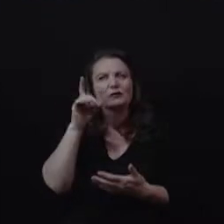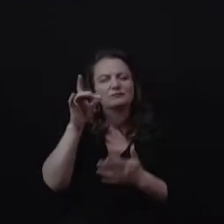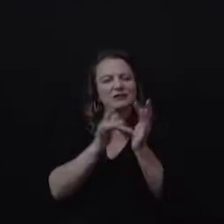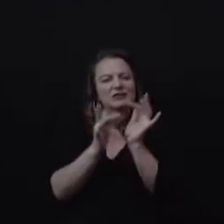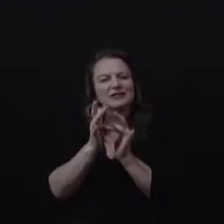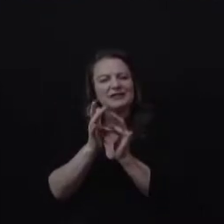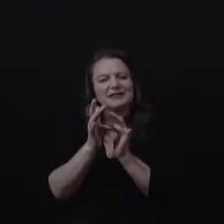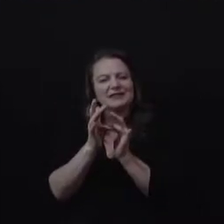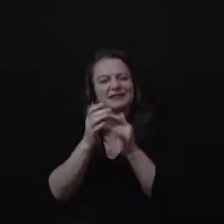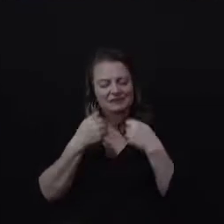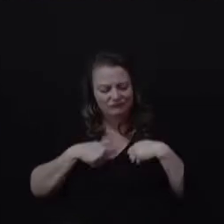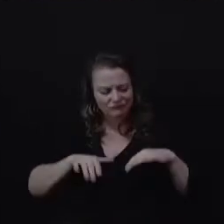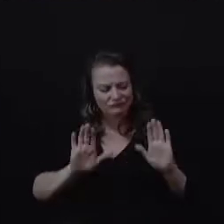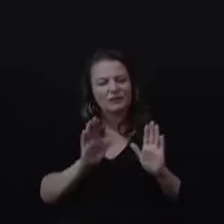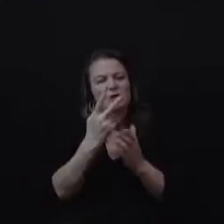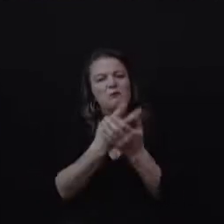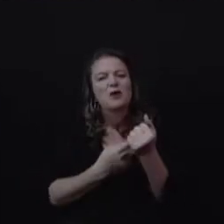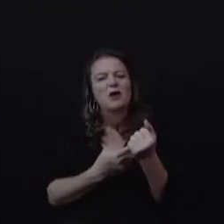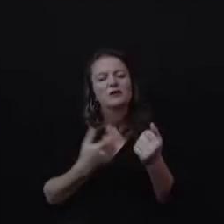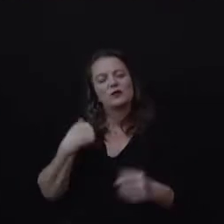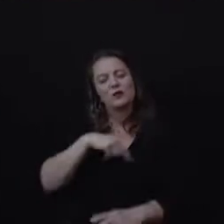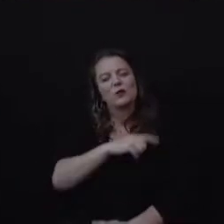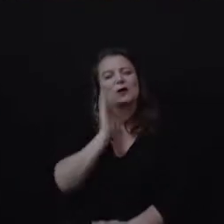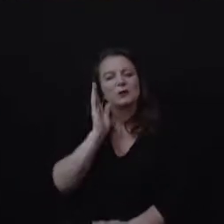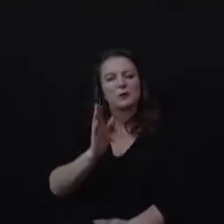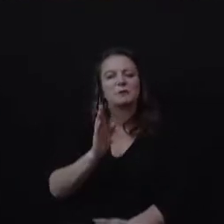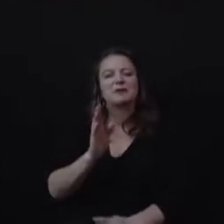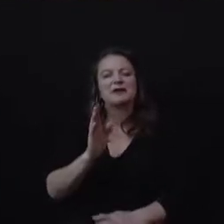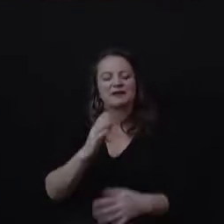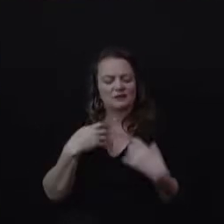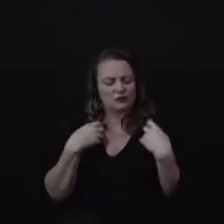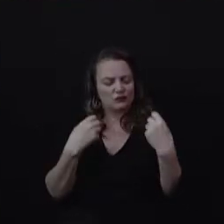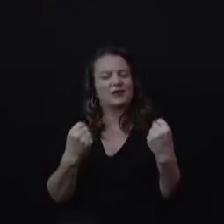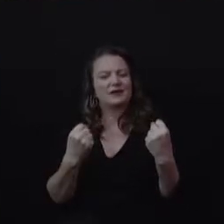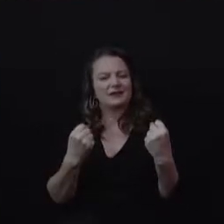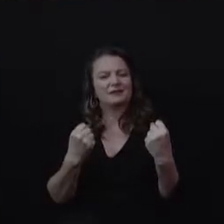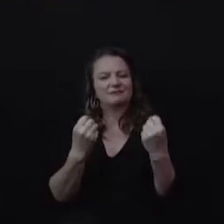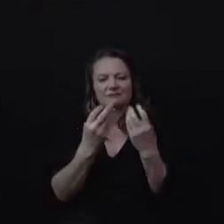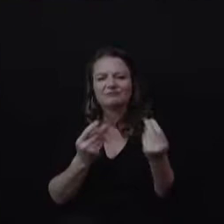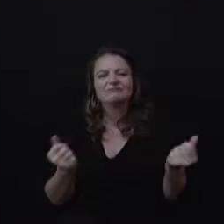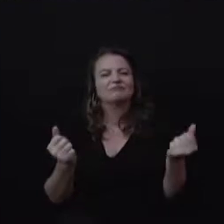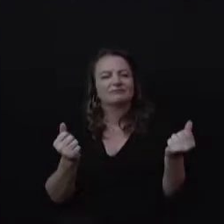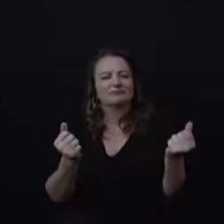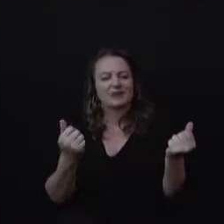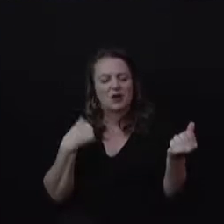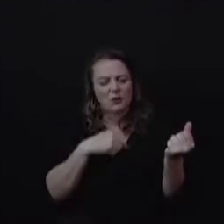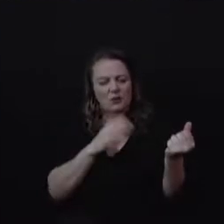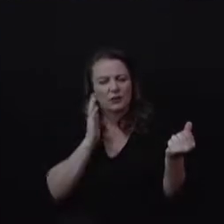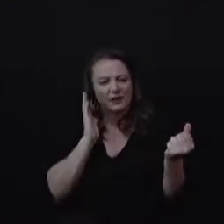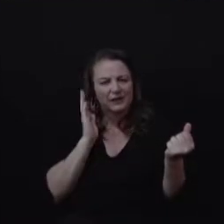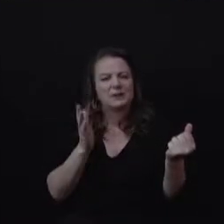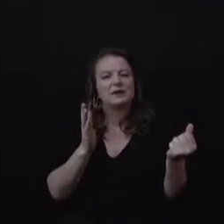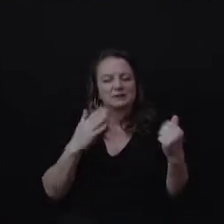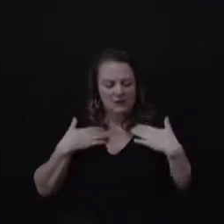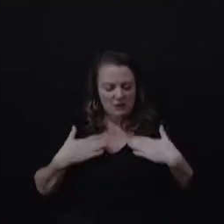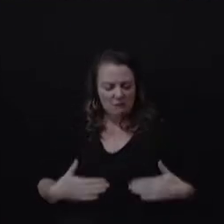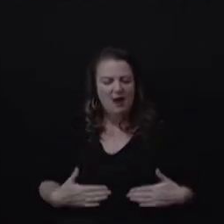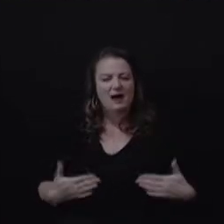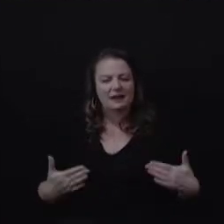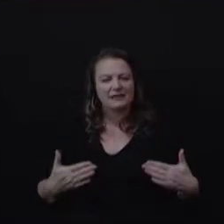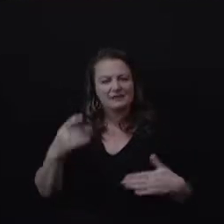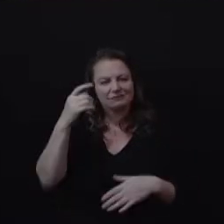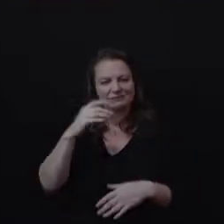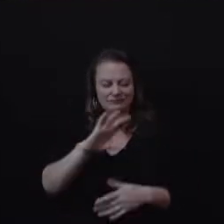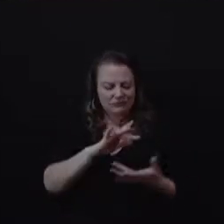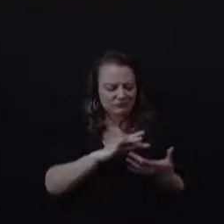we would be fortified, that we would be nourished, that we would be strengthened, that we would be healed in our body, soul, mind,